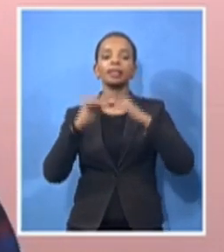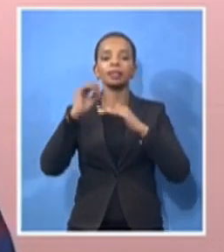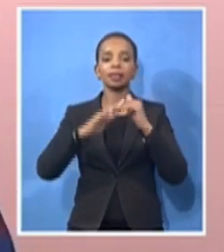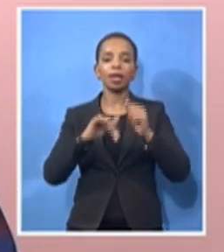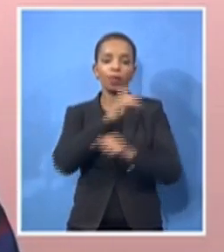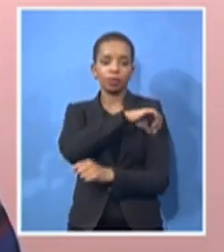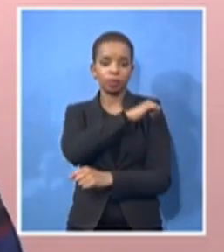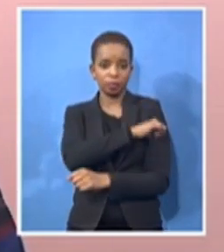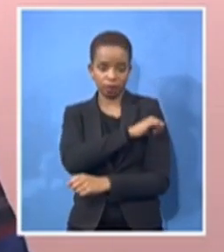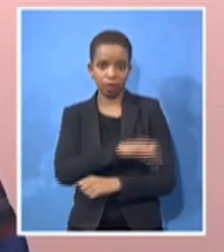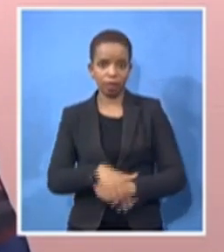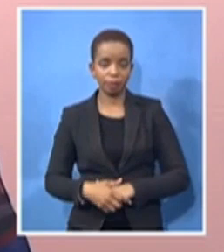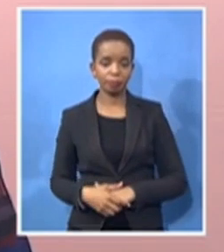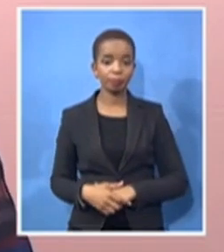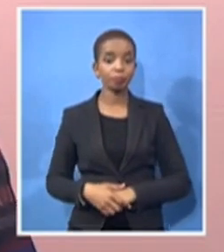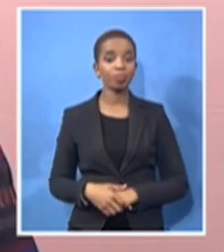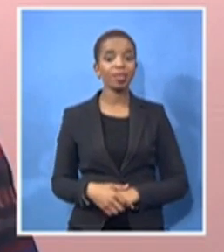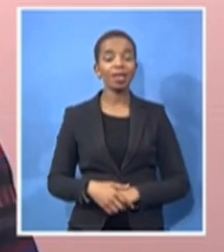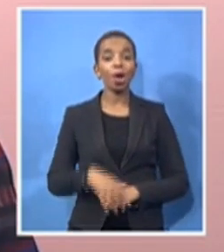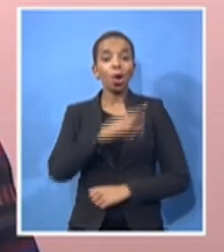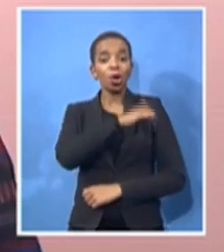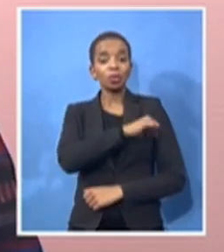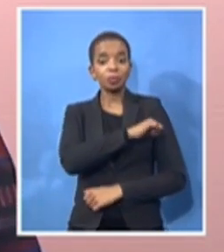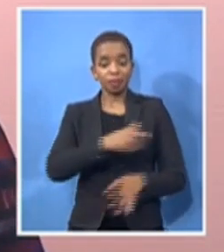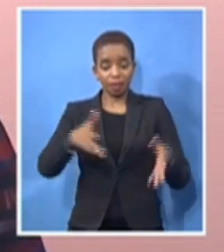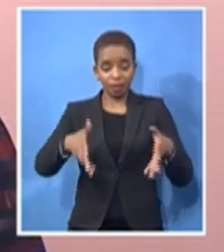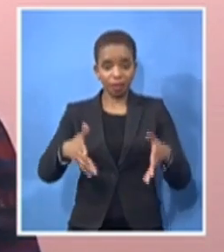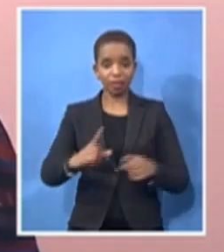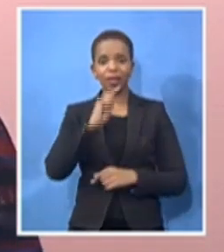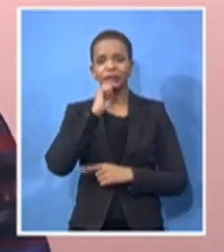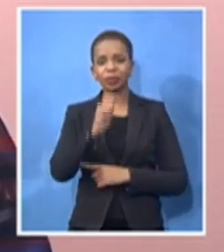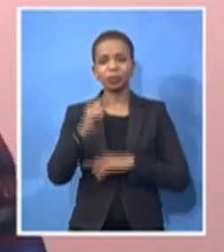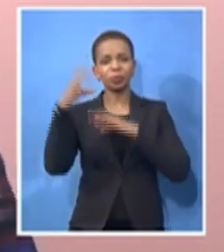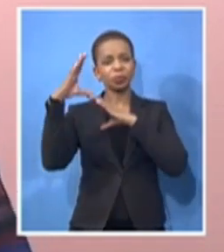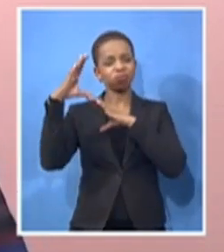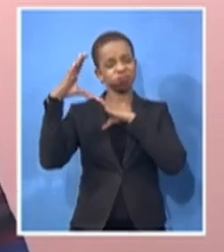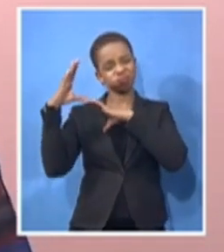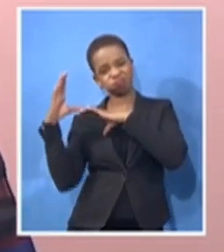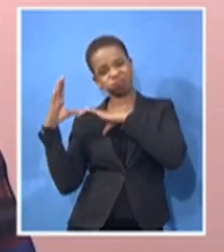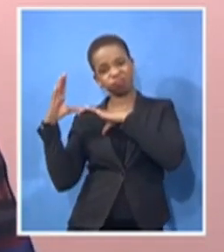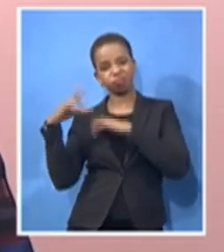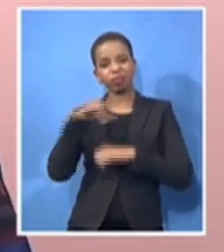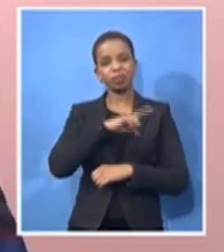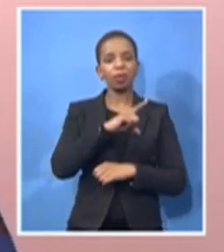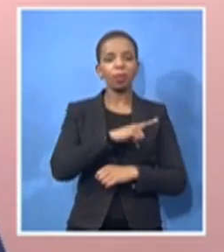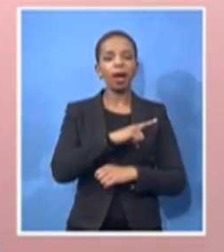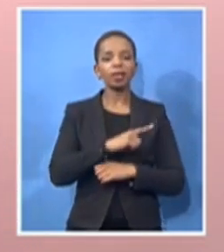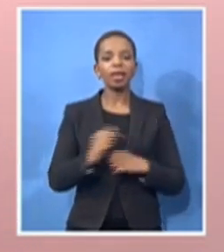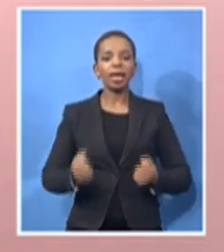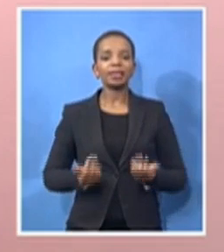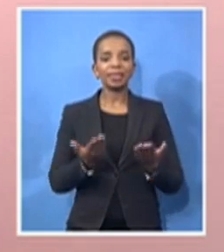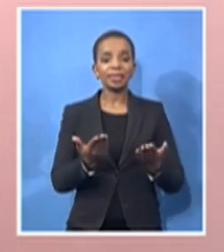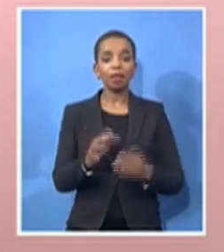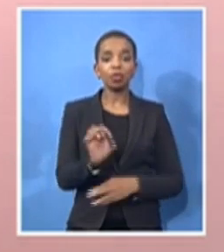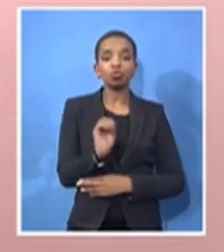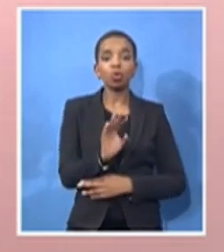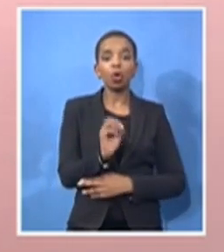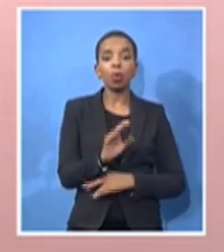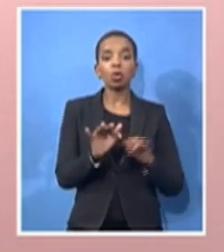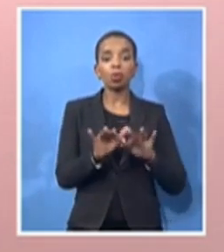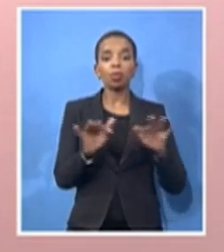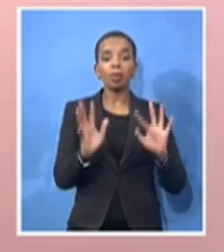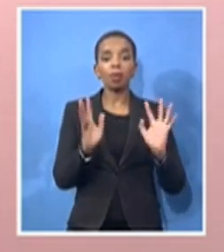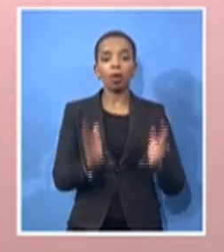The patient load is huge. It is servicing not just the Soweto community, not just this part. It is part of